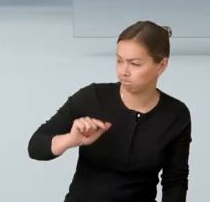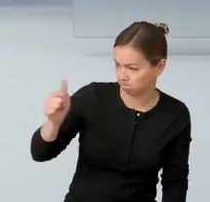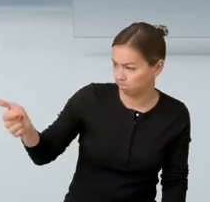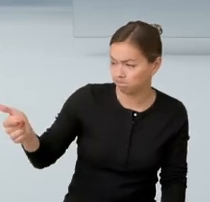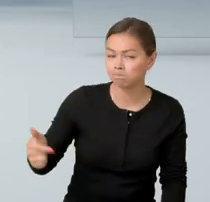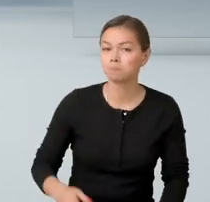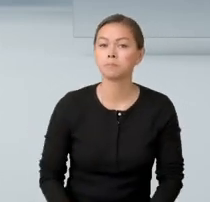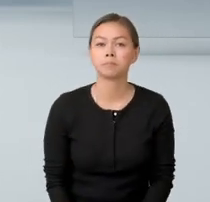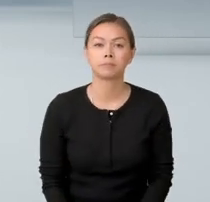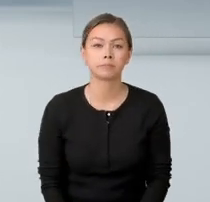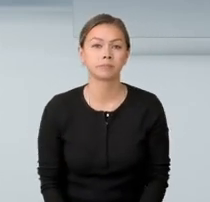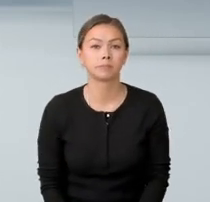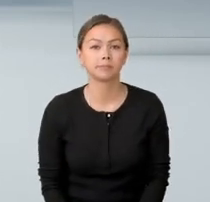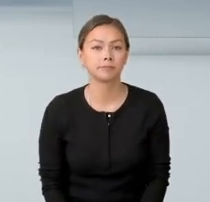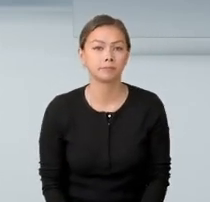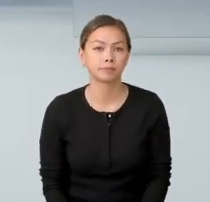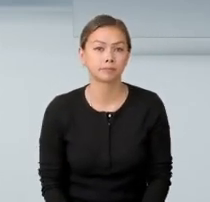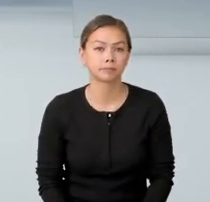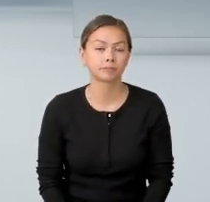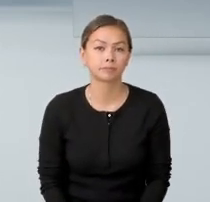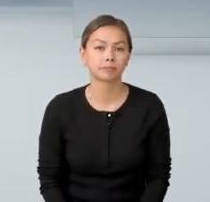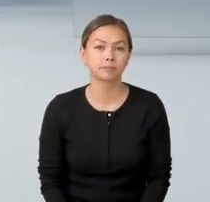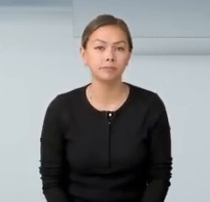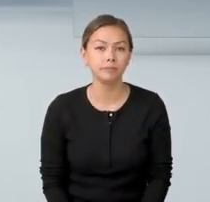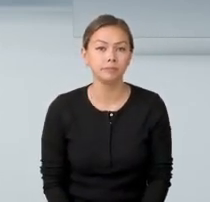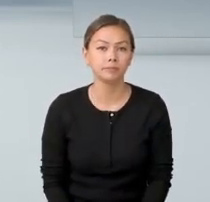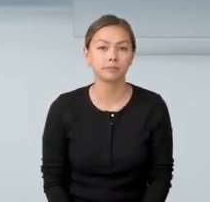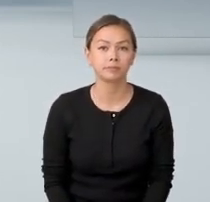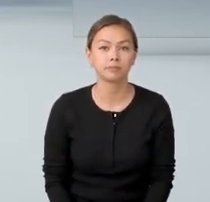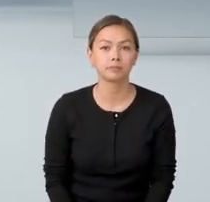needs Felipe the floor is yours